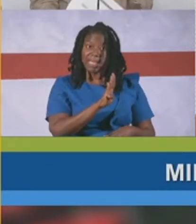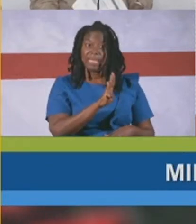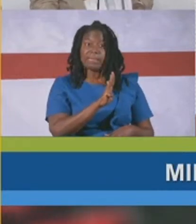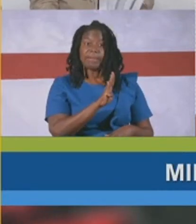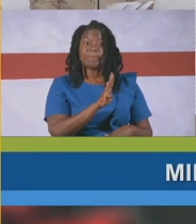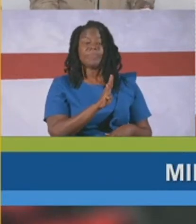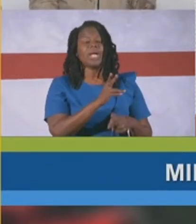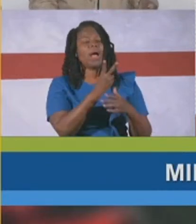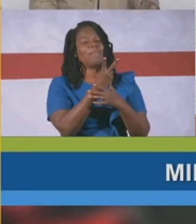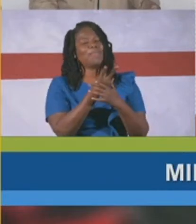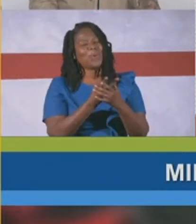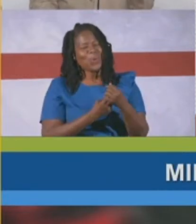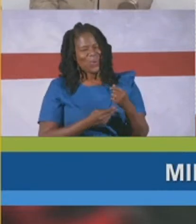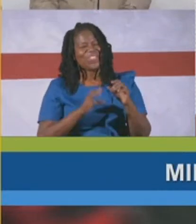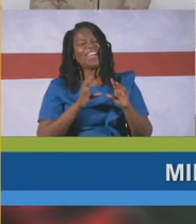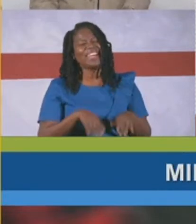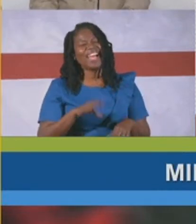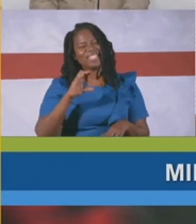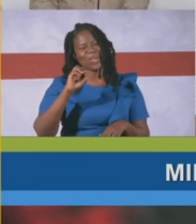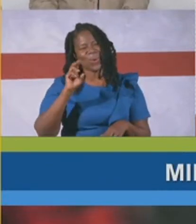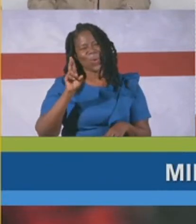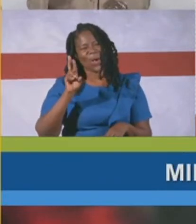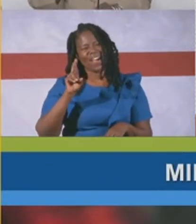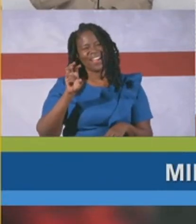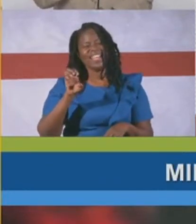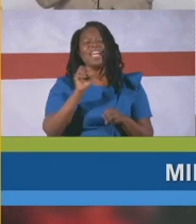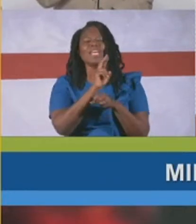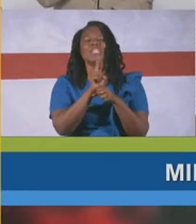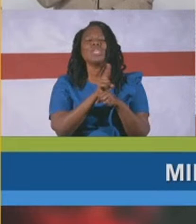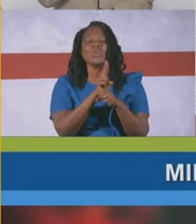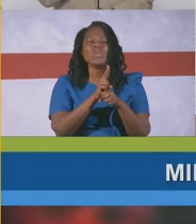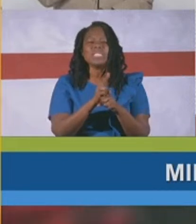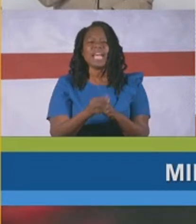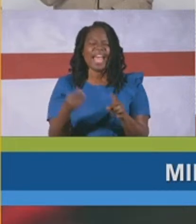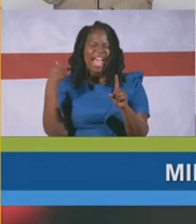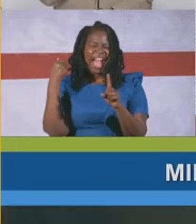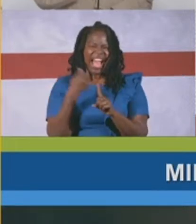a bacteria. Next slide, please.